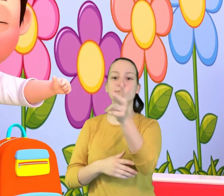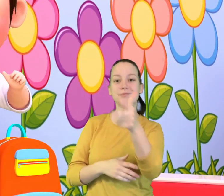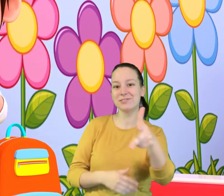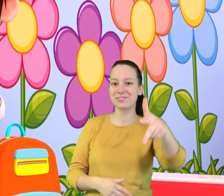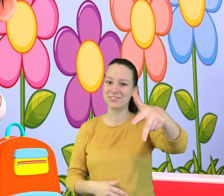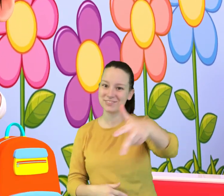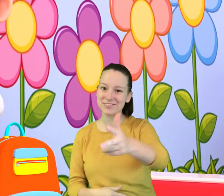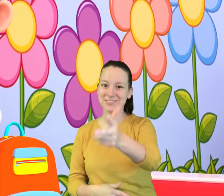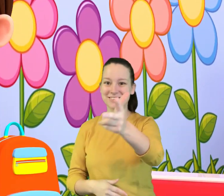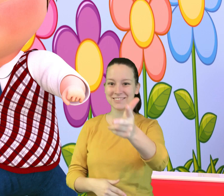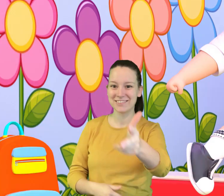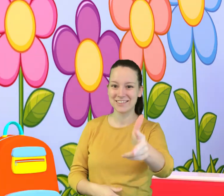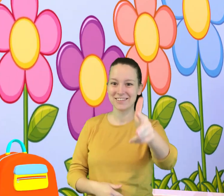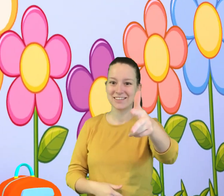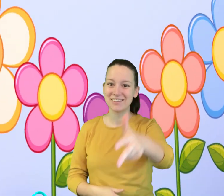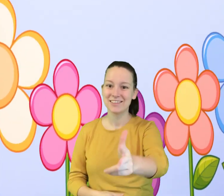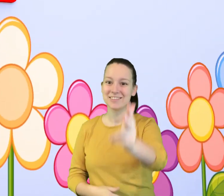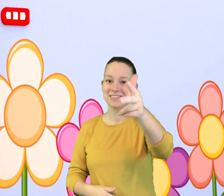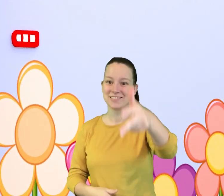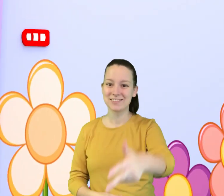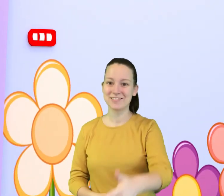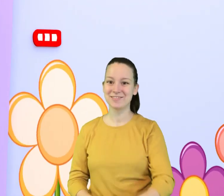through the